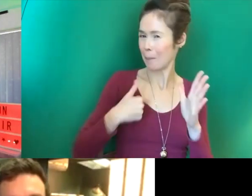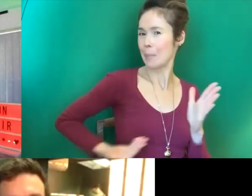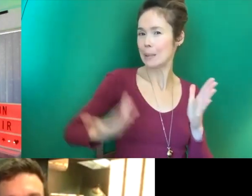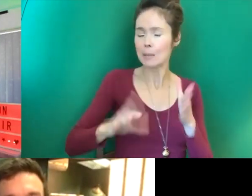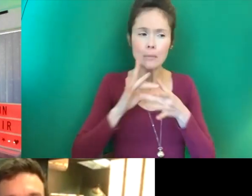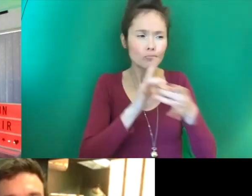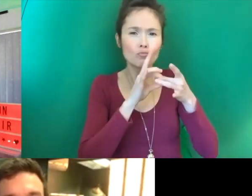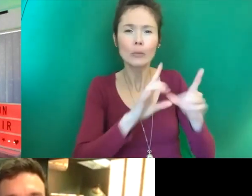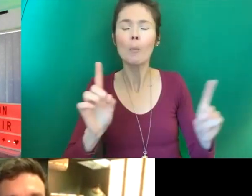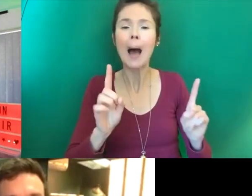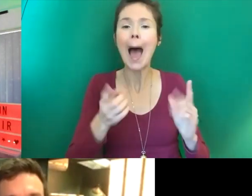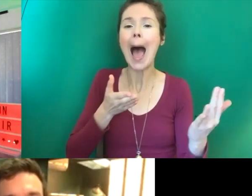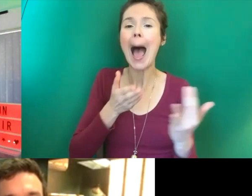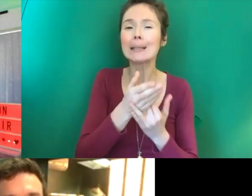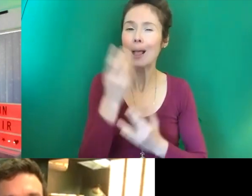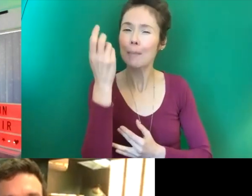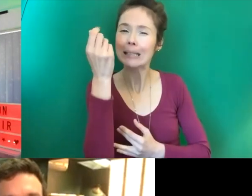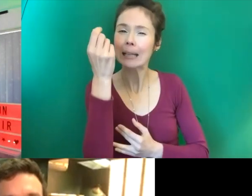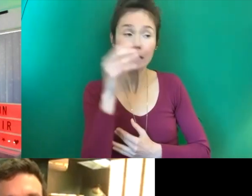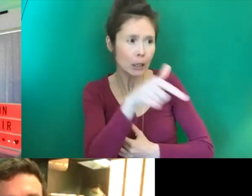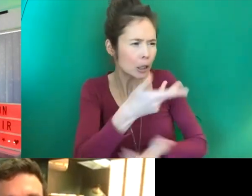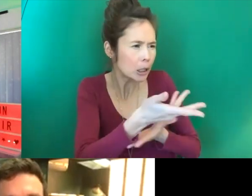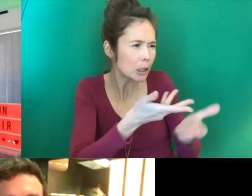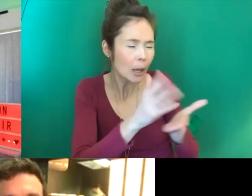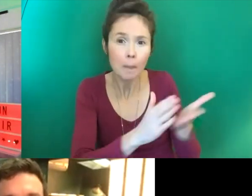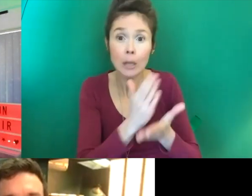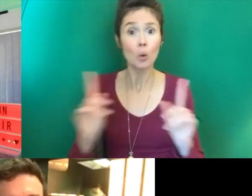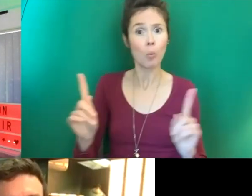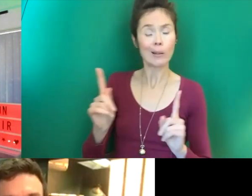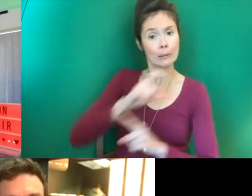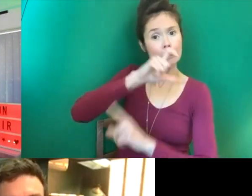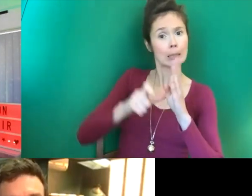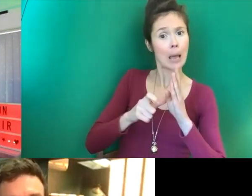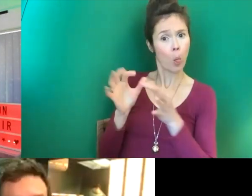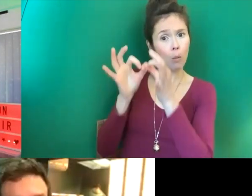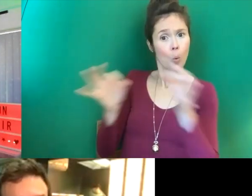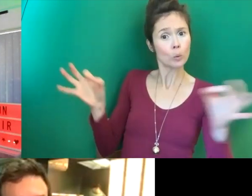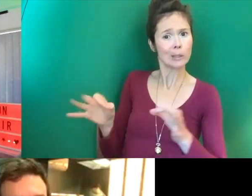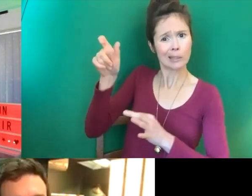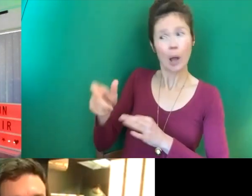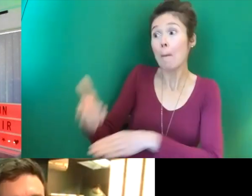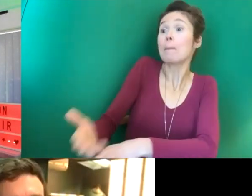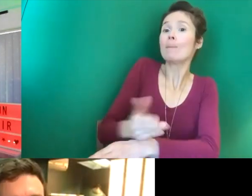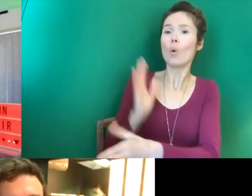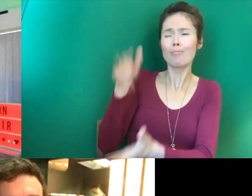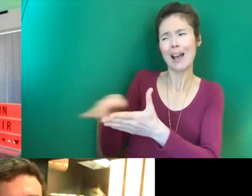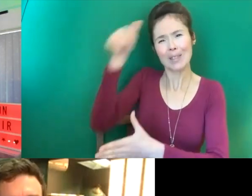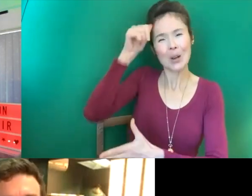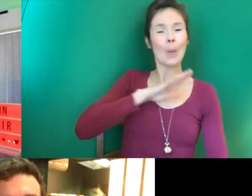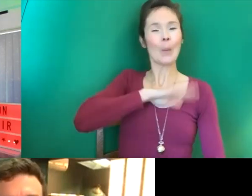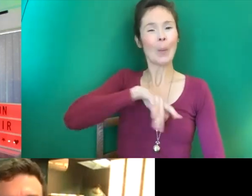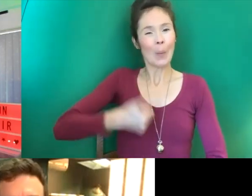also part of the journey, so that for people coming here, they know that all of that is taken care of as well. So I think that's, for me,